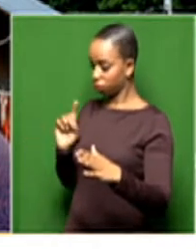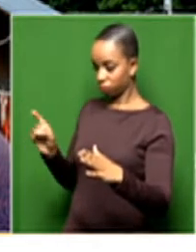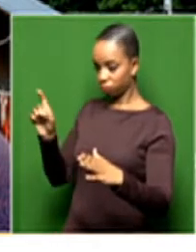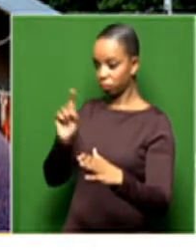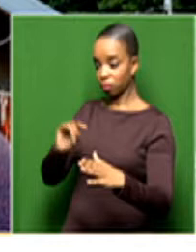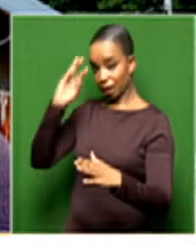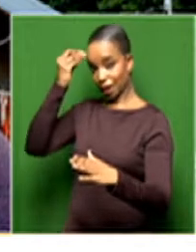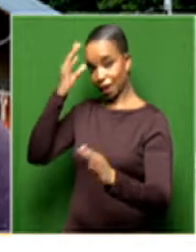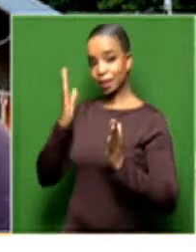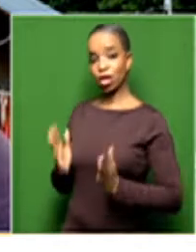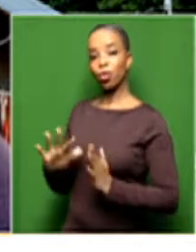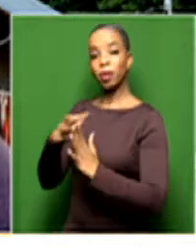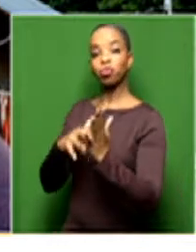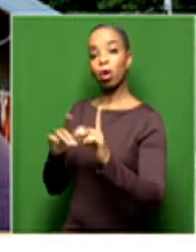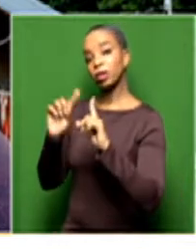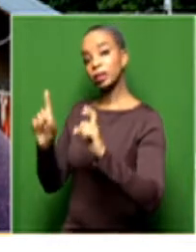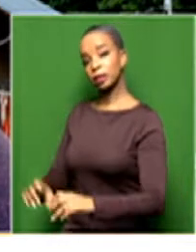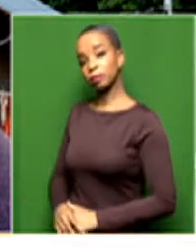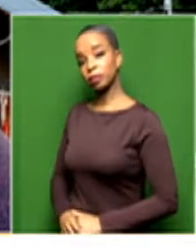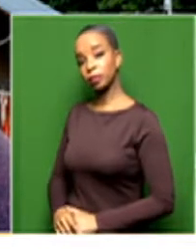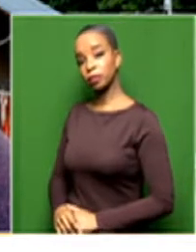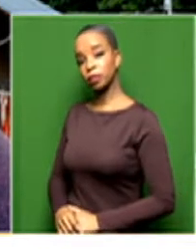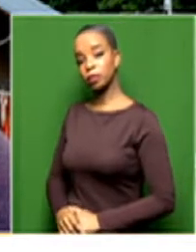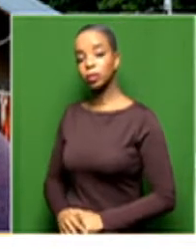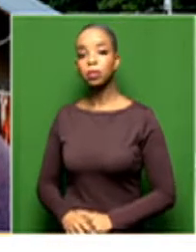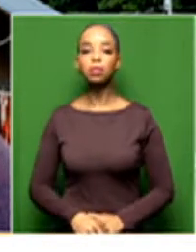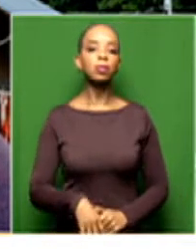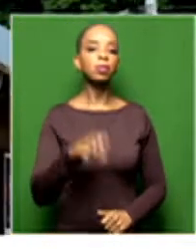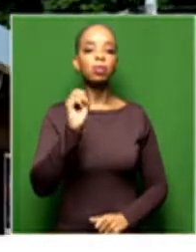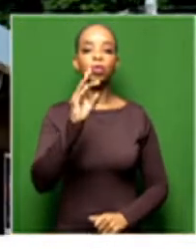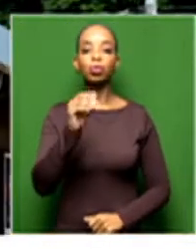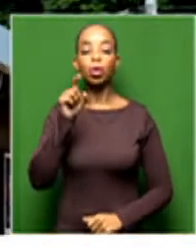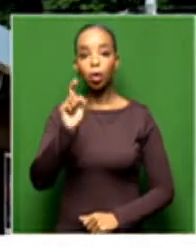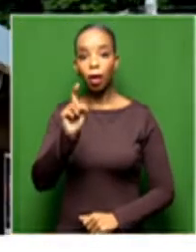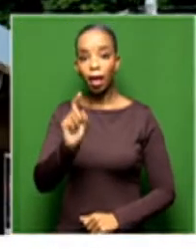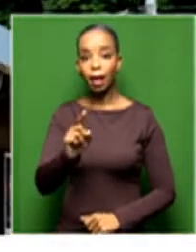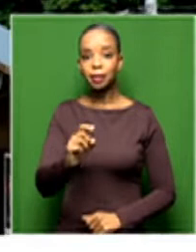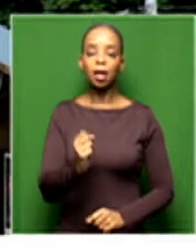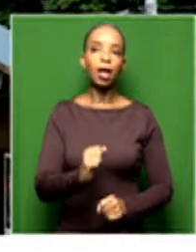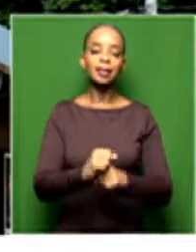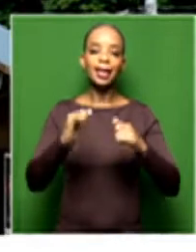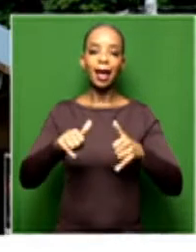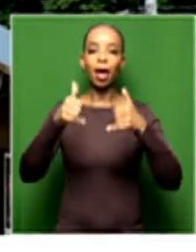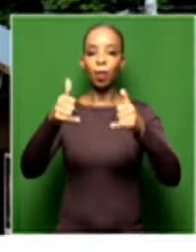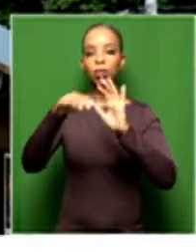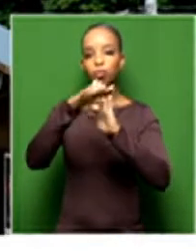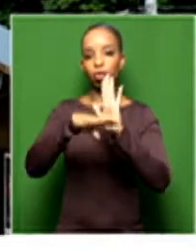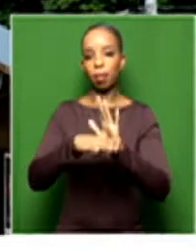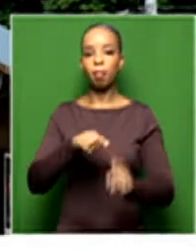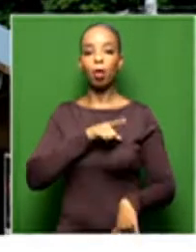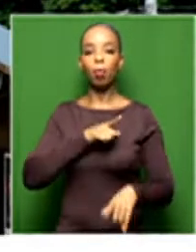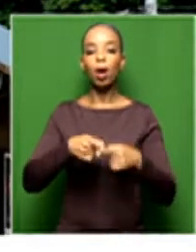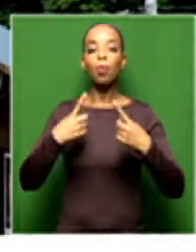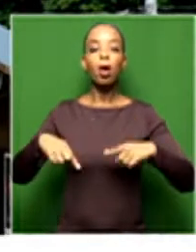stories? So the Tierney Fellowship is actually an award program where we celebrate young